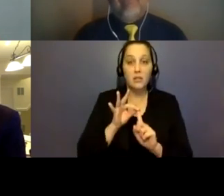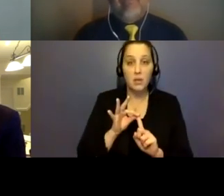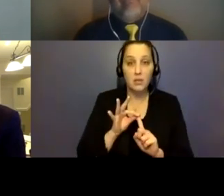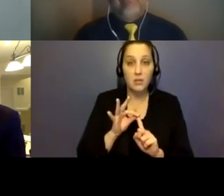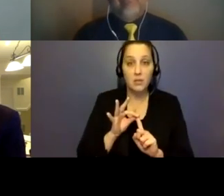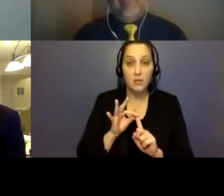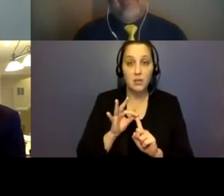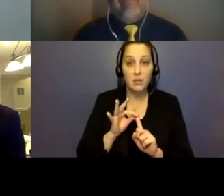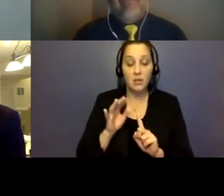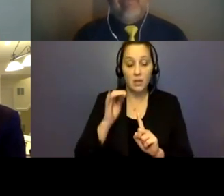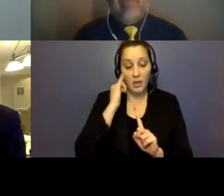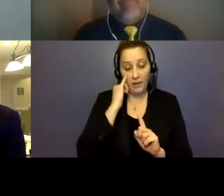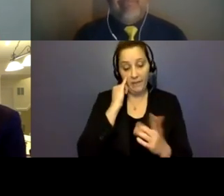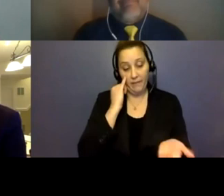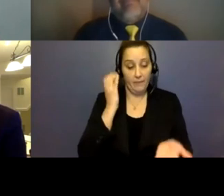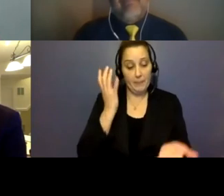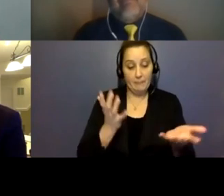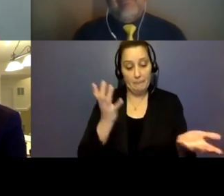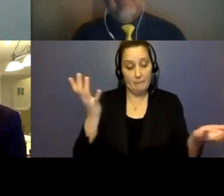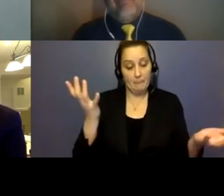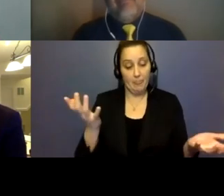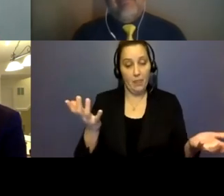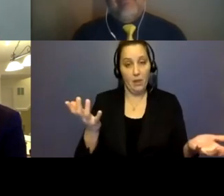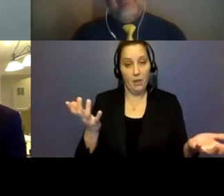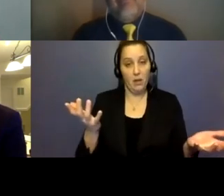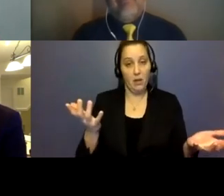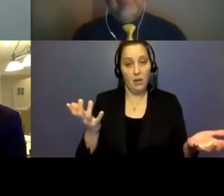if you know, you may have